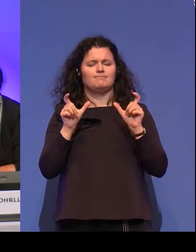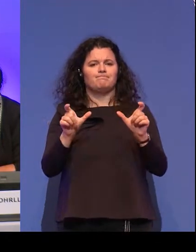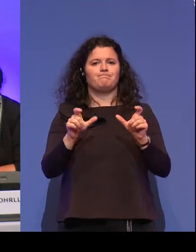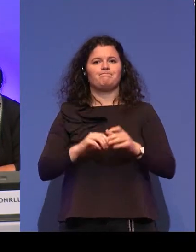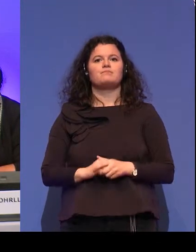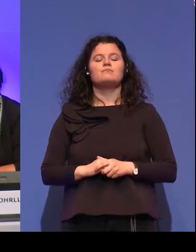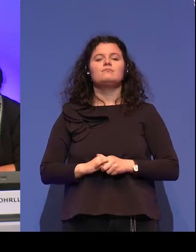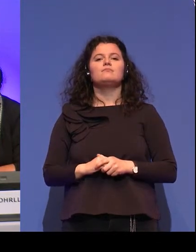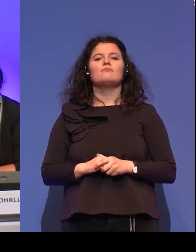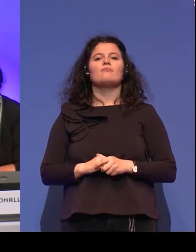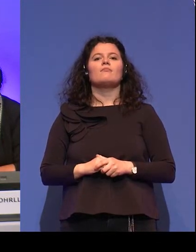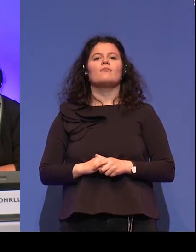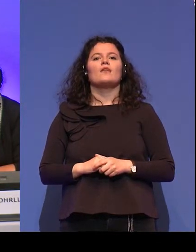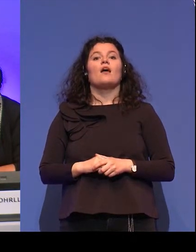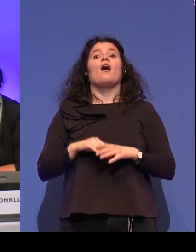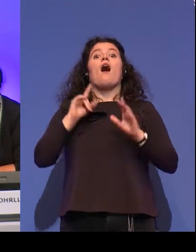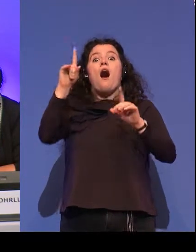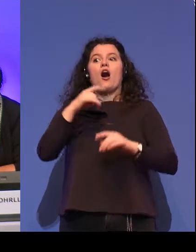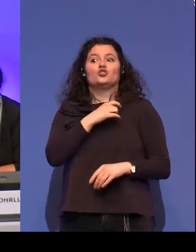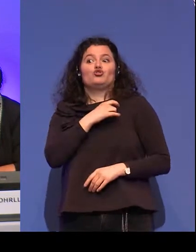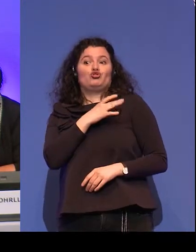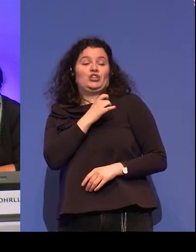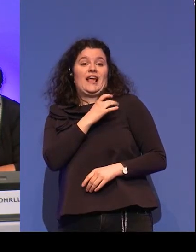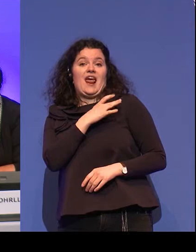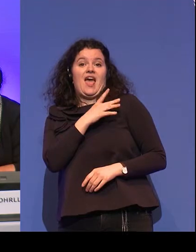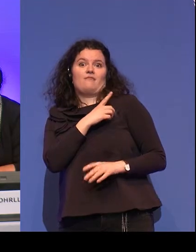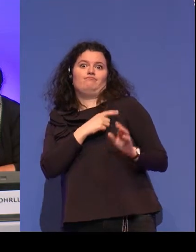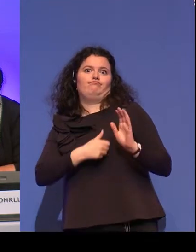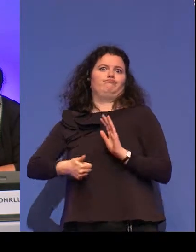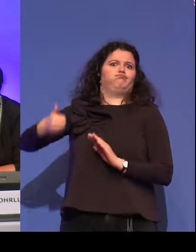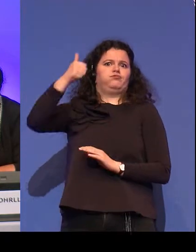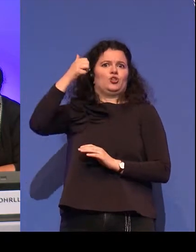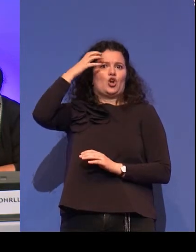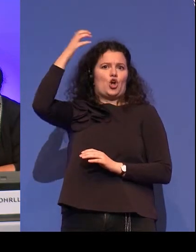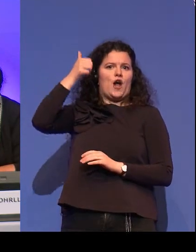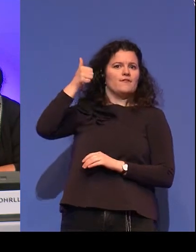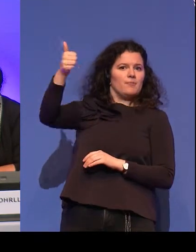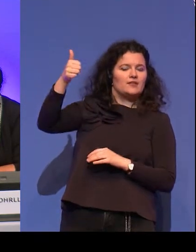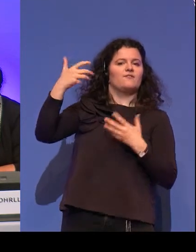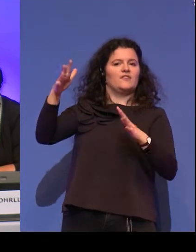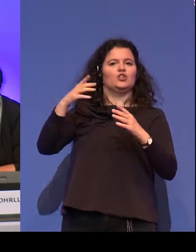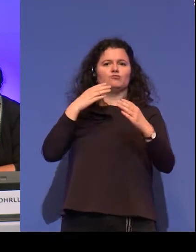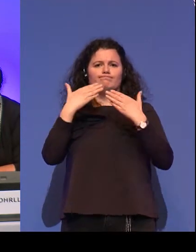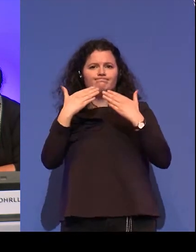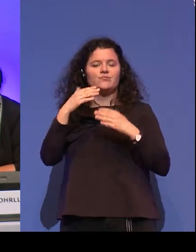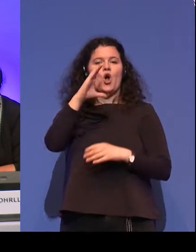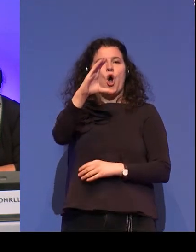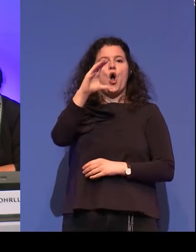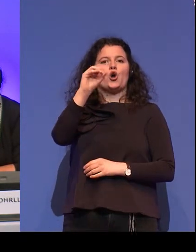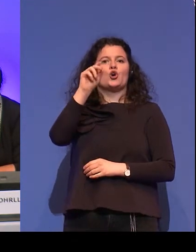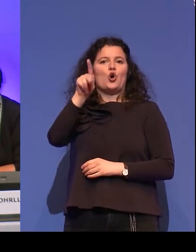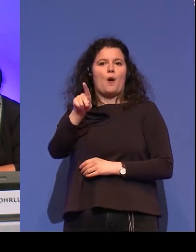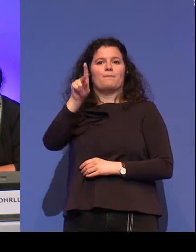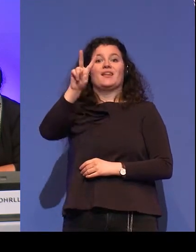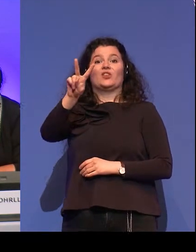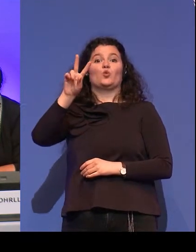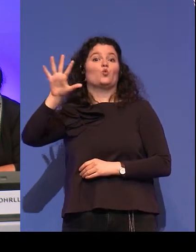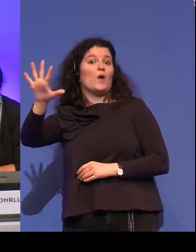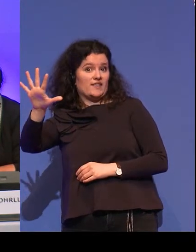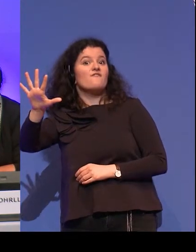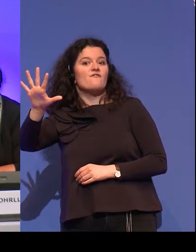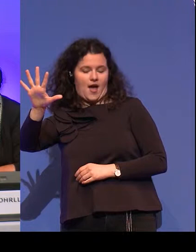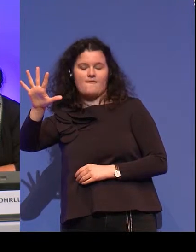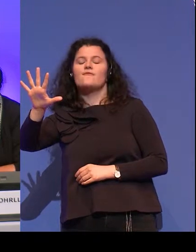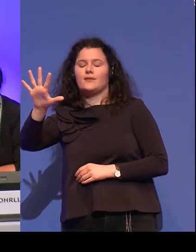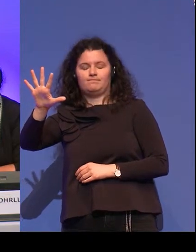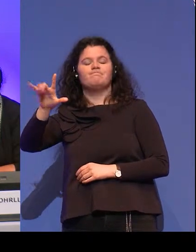with the government of Chile that the COP25 will also be one of the players